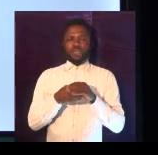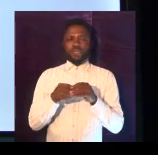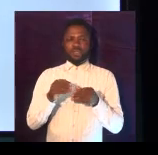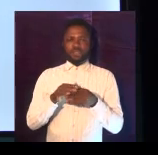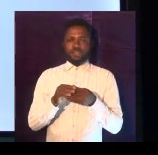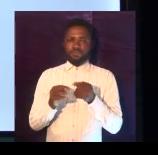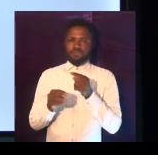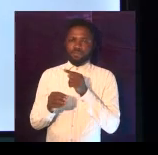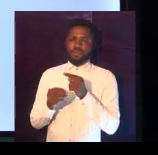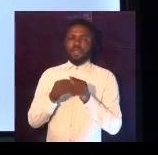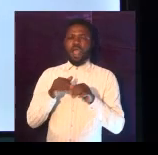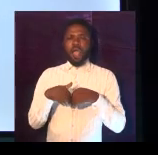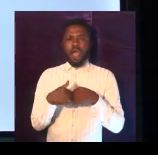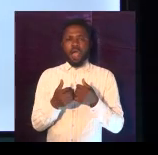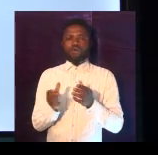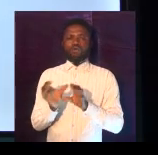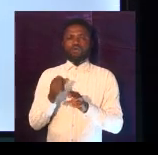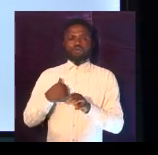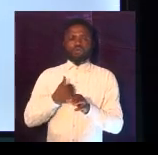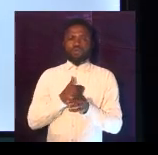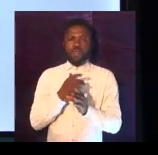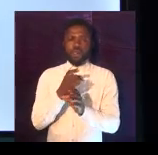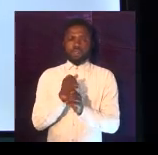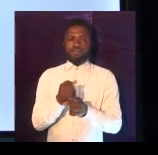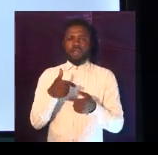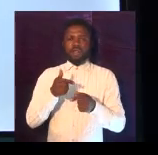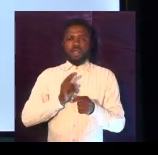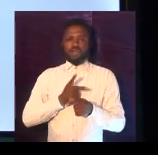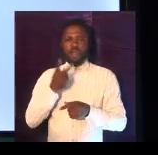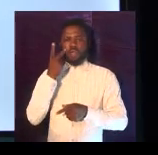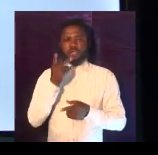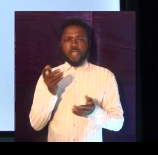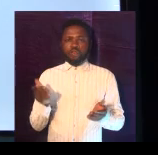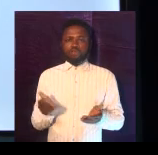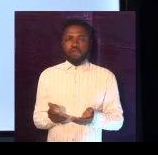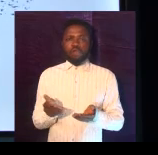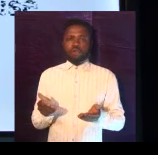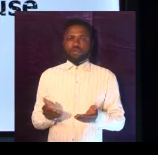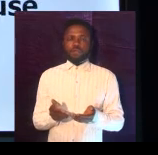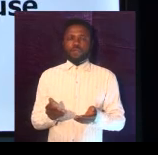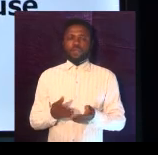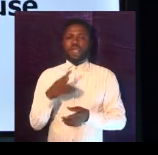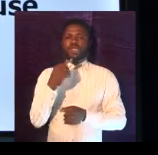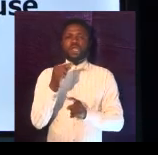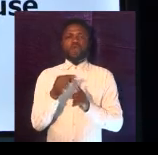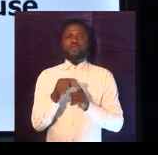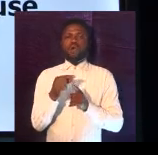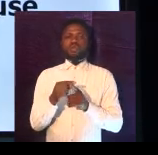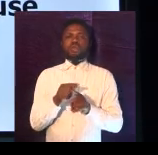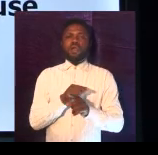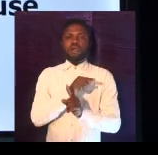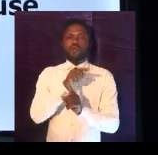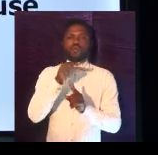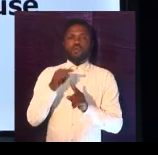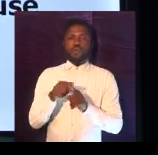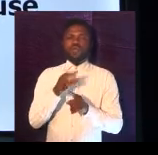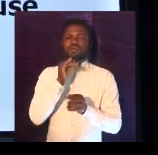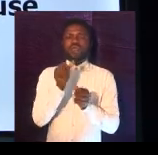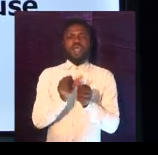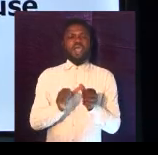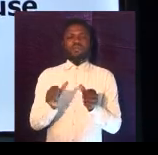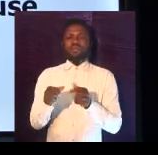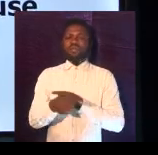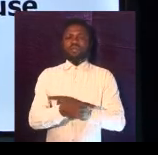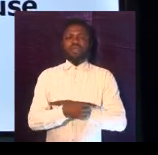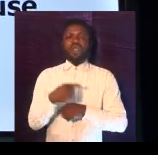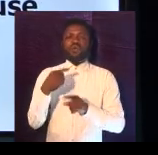long sentences. And how do we do that? Let's have the introduction first. The word when